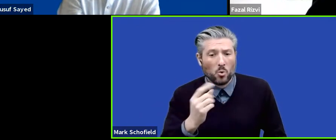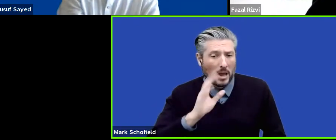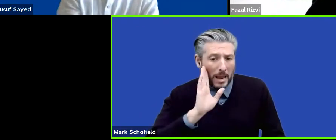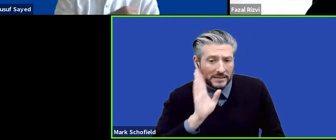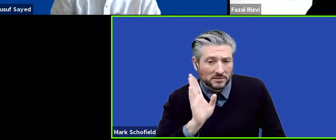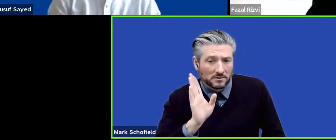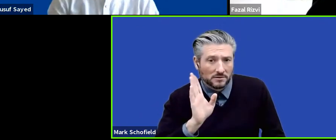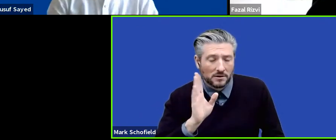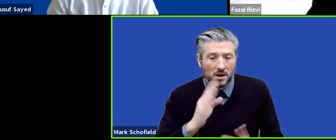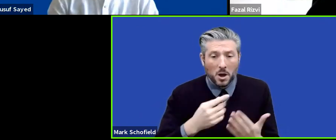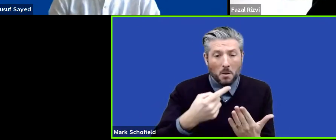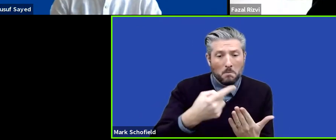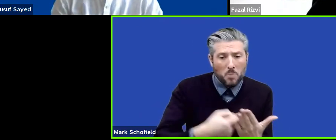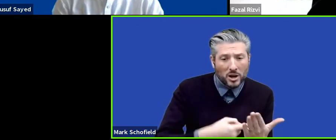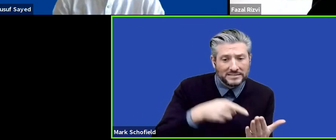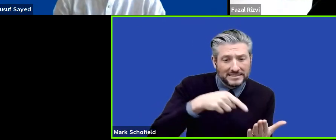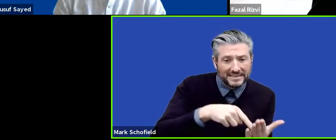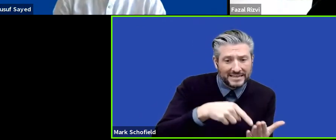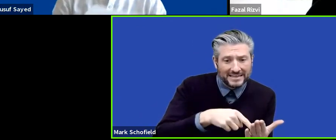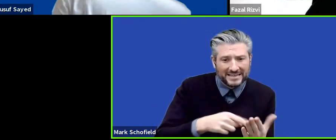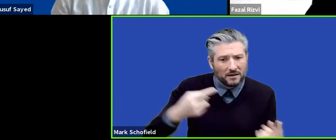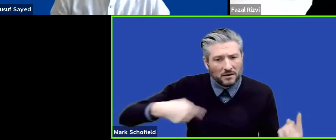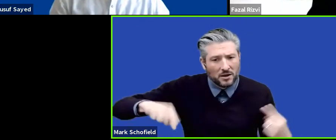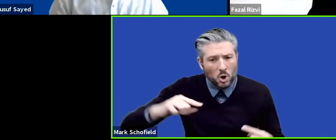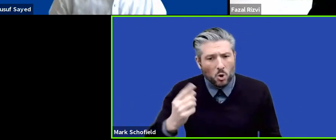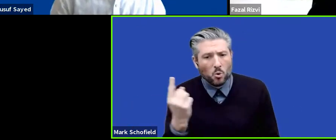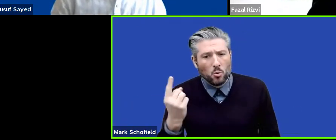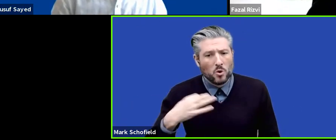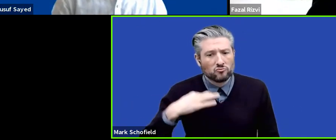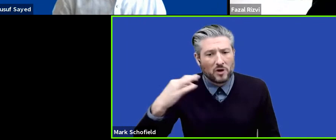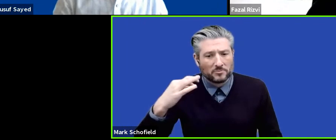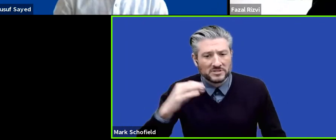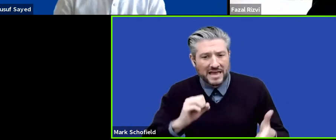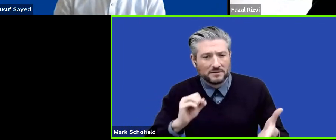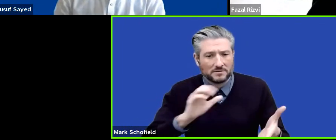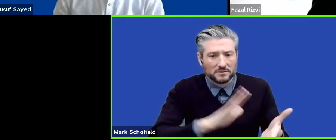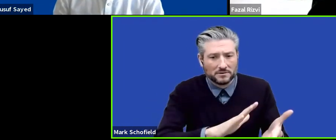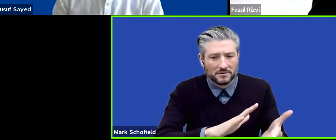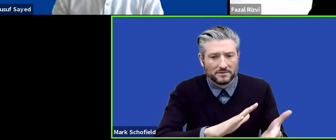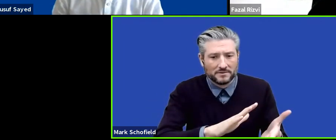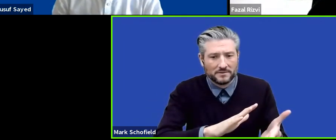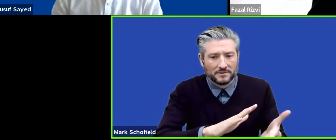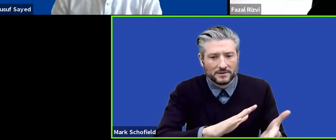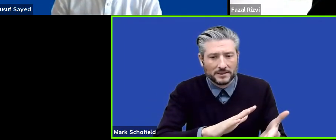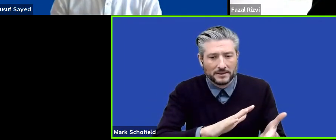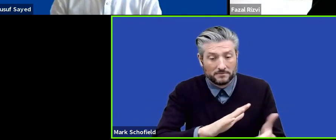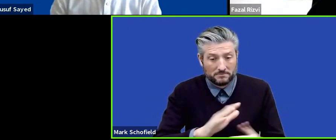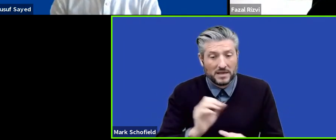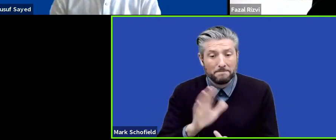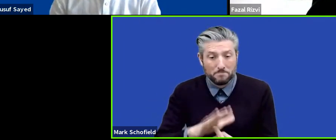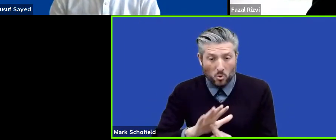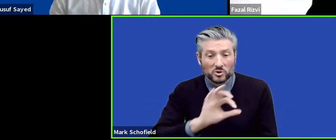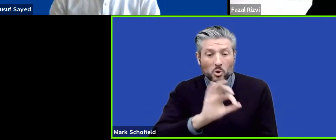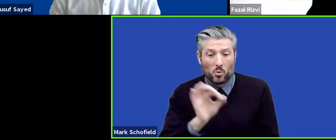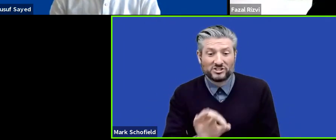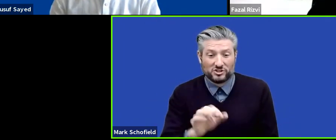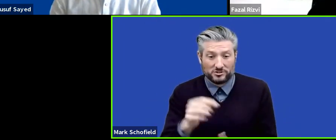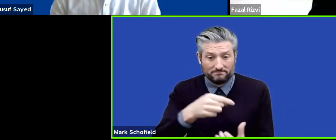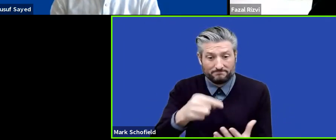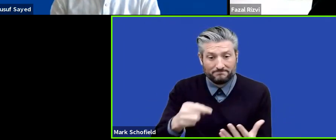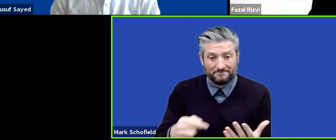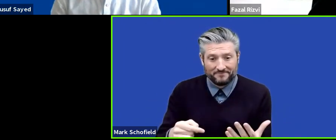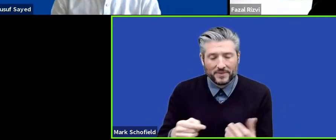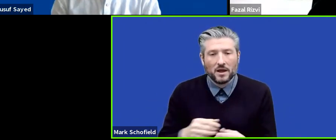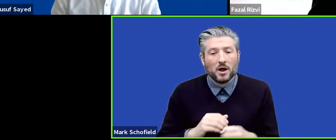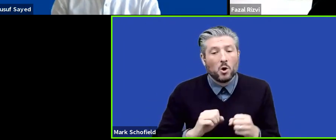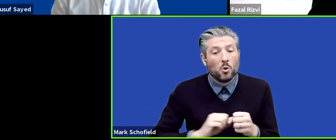who gets represented in policy and how. In that sense, what COVID is, it's not a